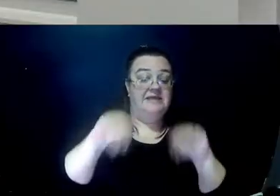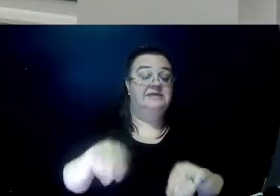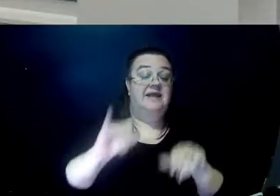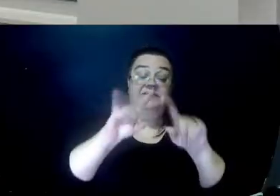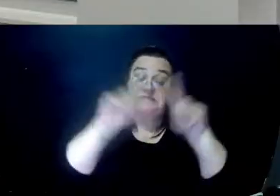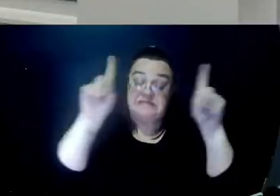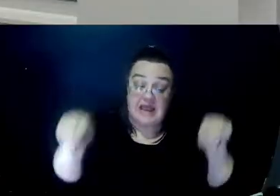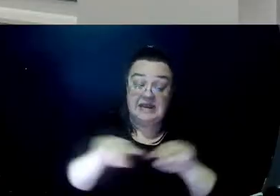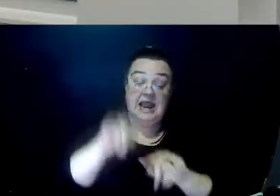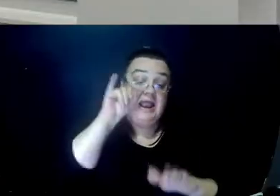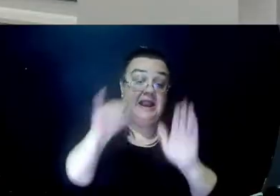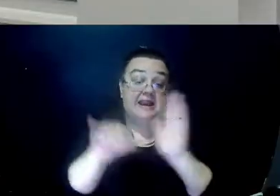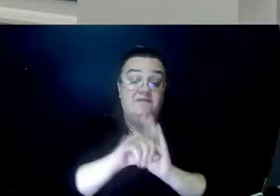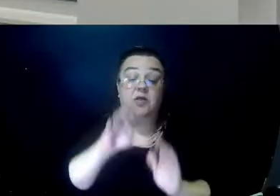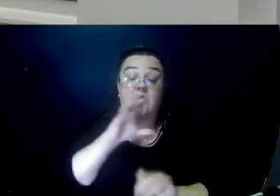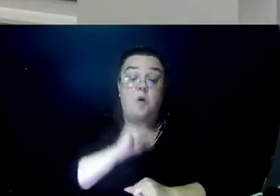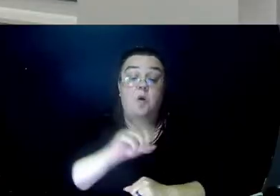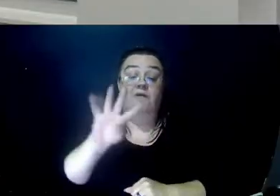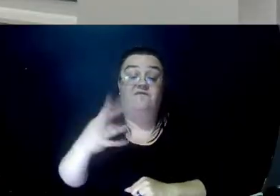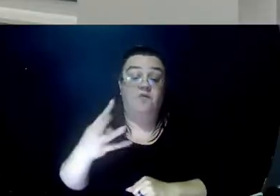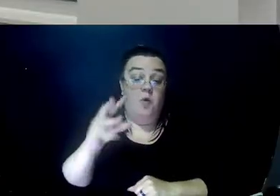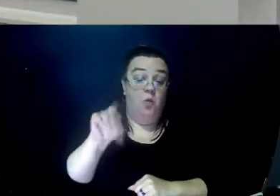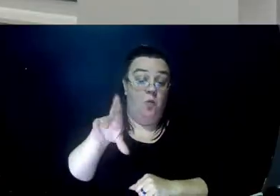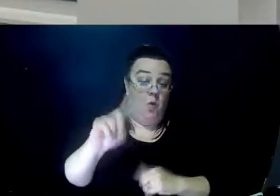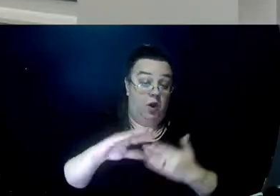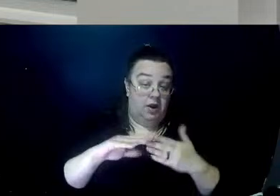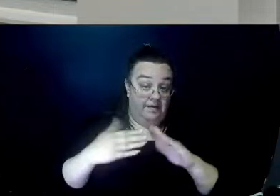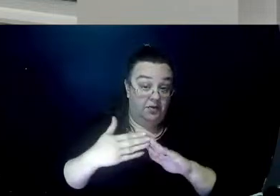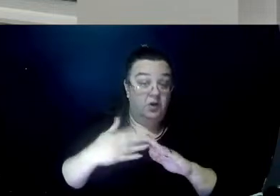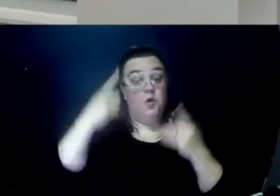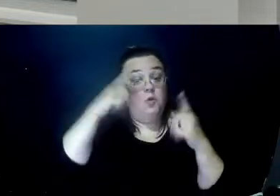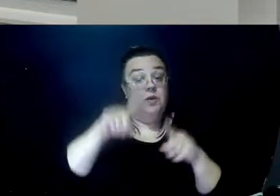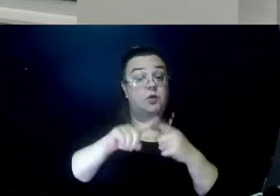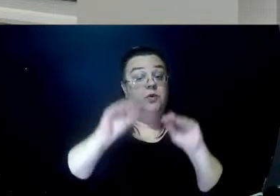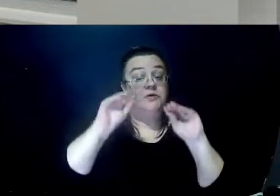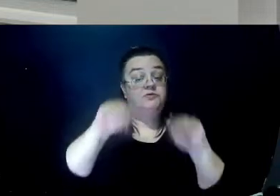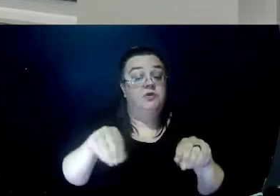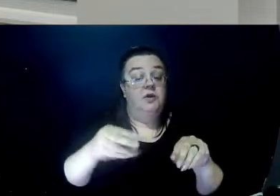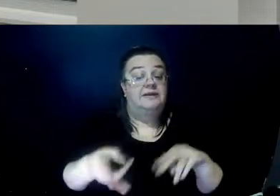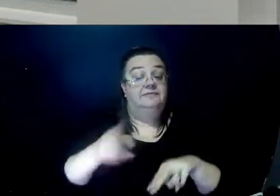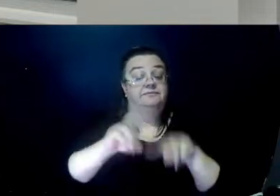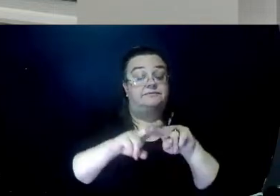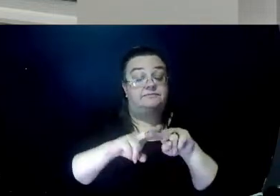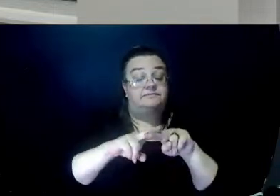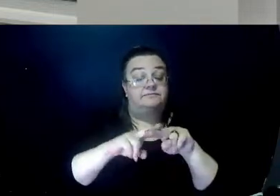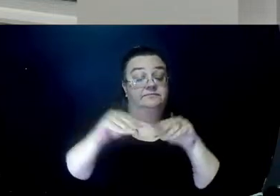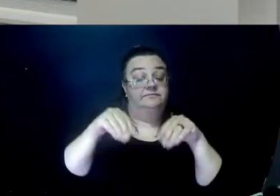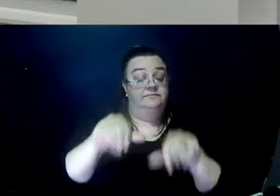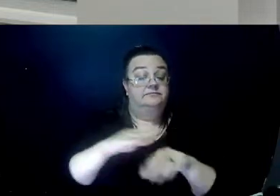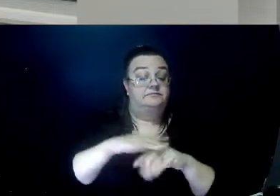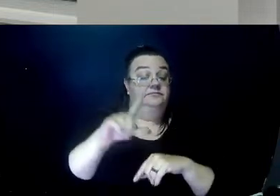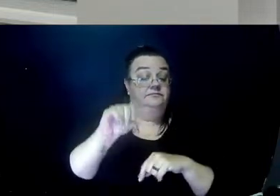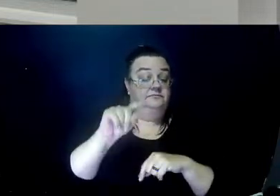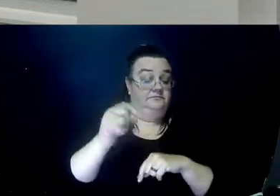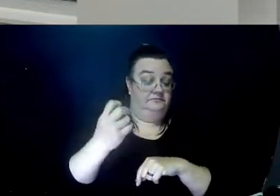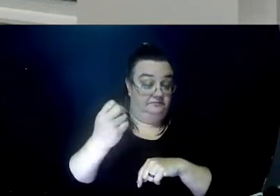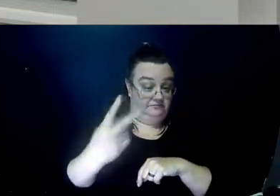identifying the Old Fourth Ward community. They agreed to install enhanced plantings on Lot 12 Lot